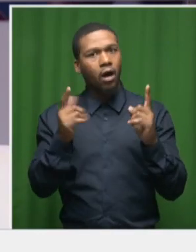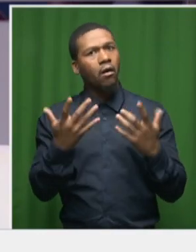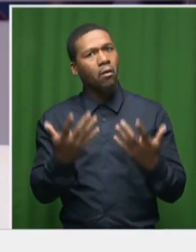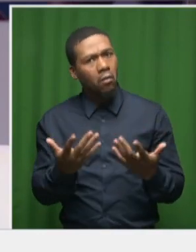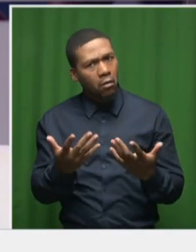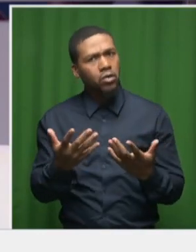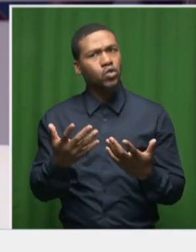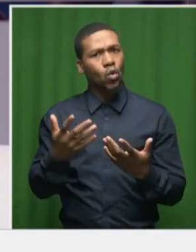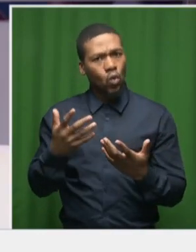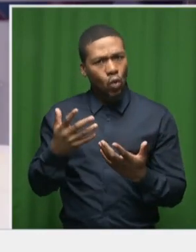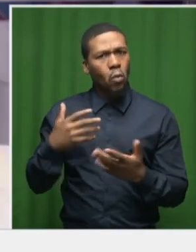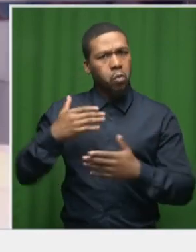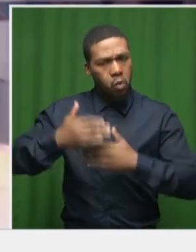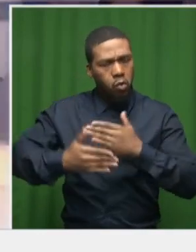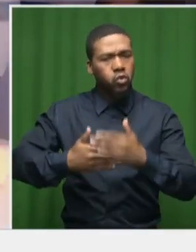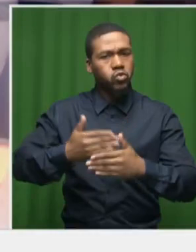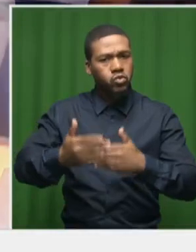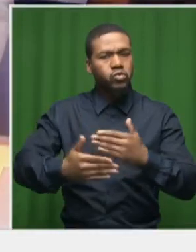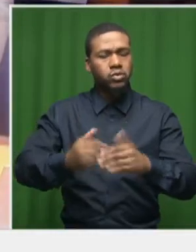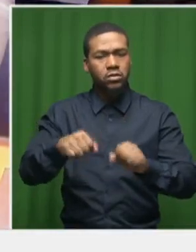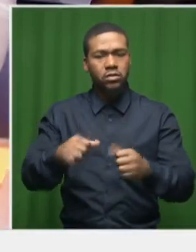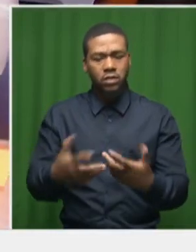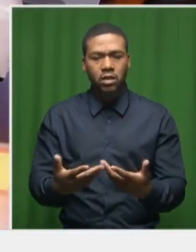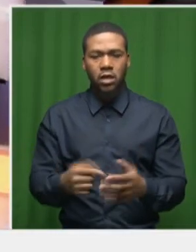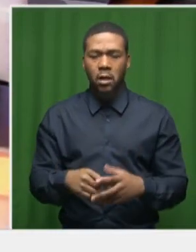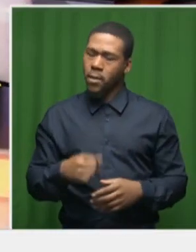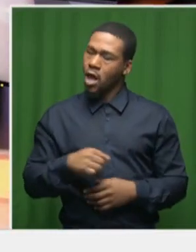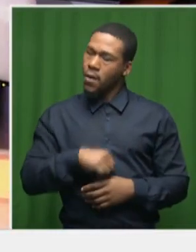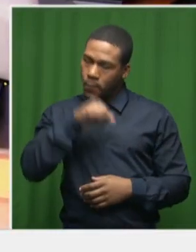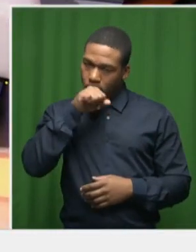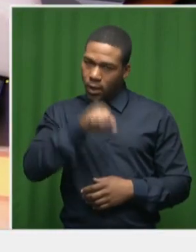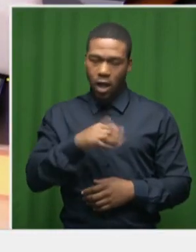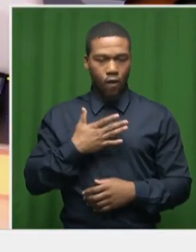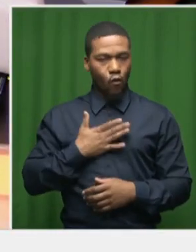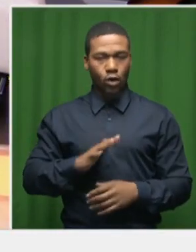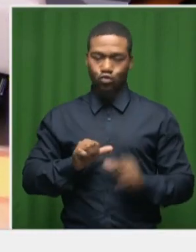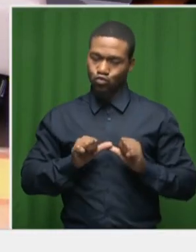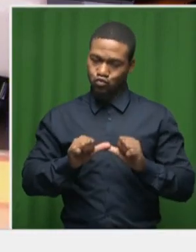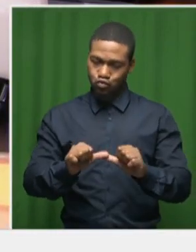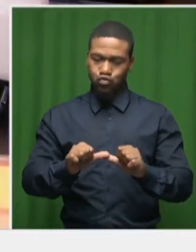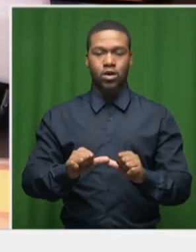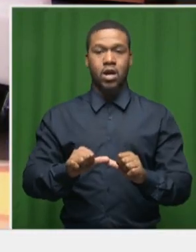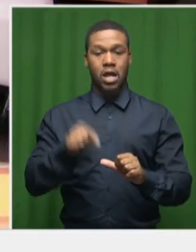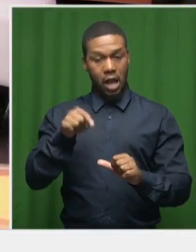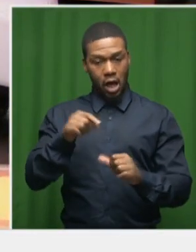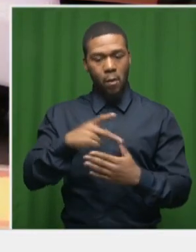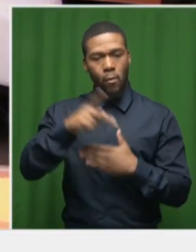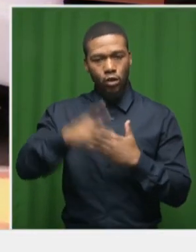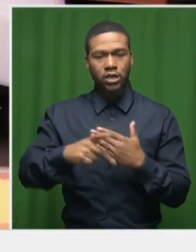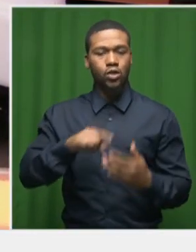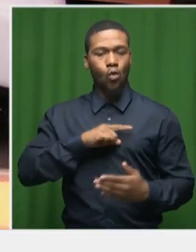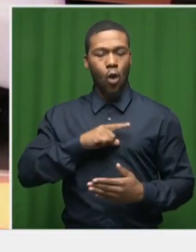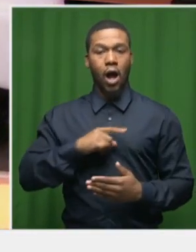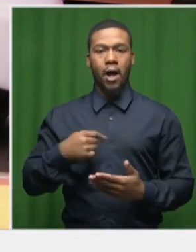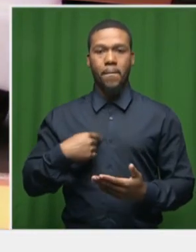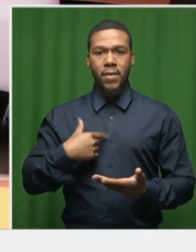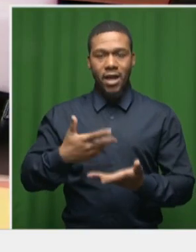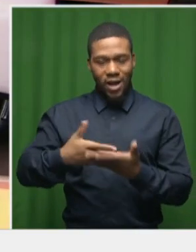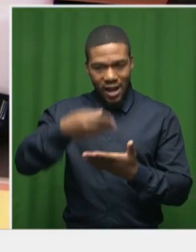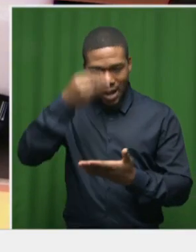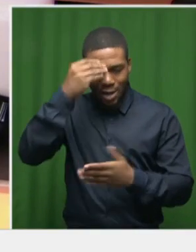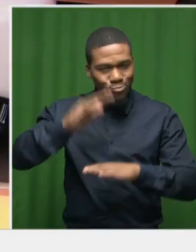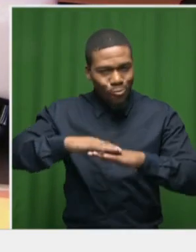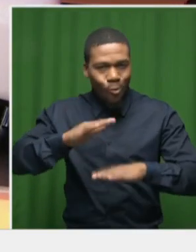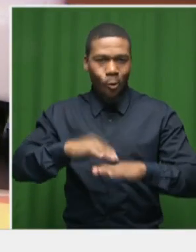each individual artist. And I would definitely love to continue with this medium, because it's definitely given me an ability to create and play in a way